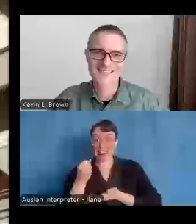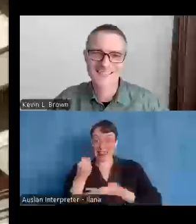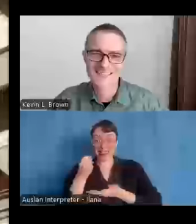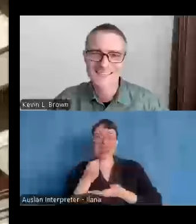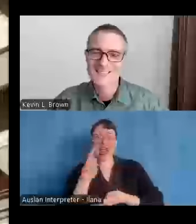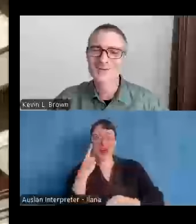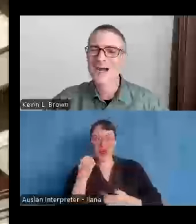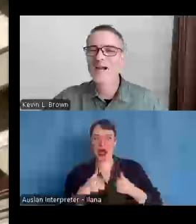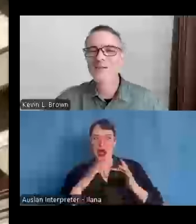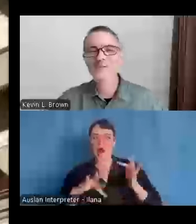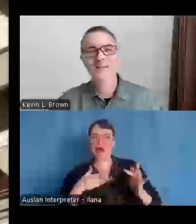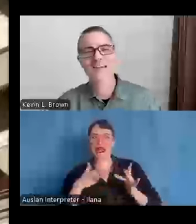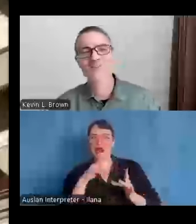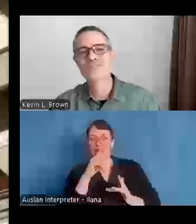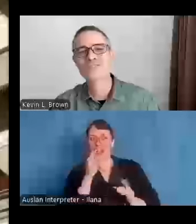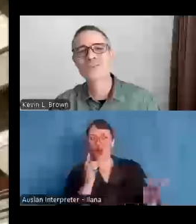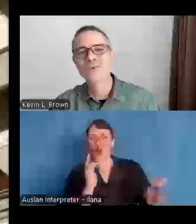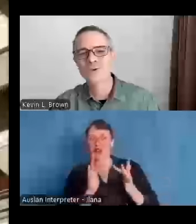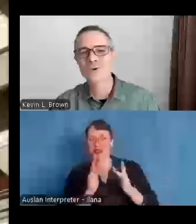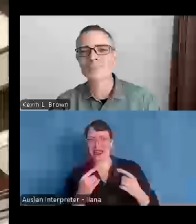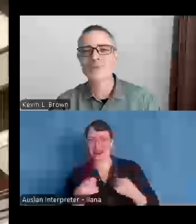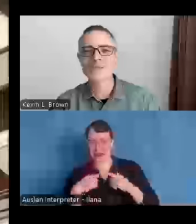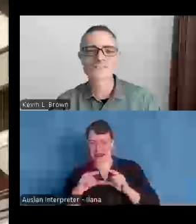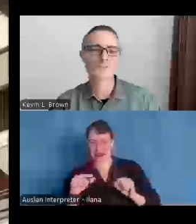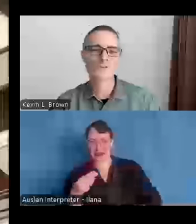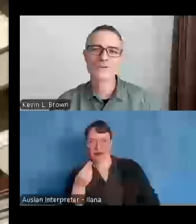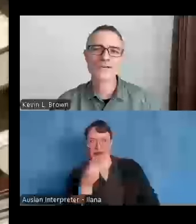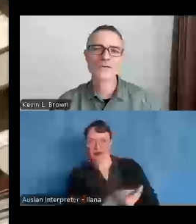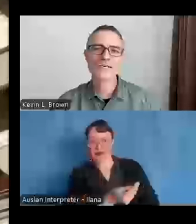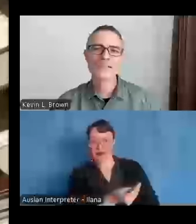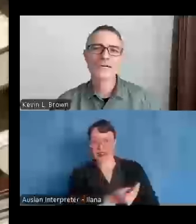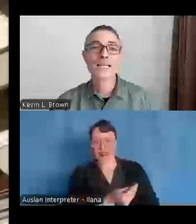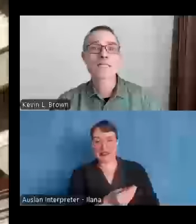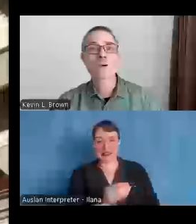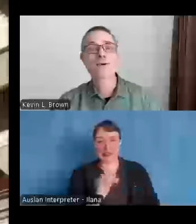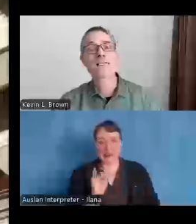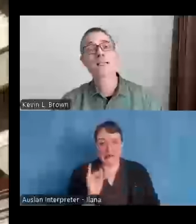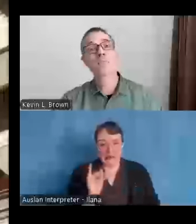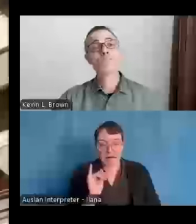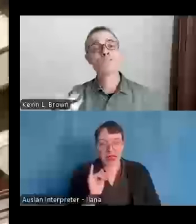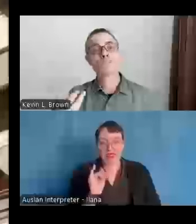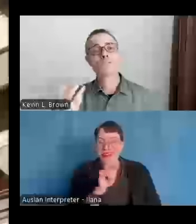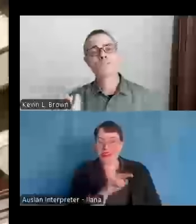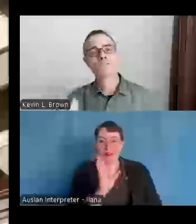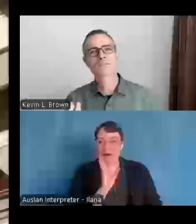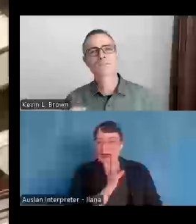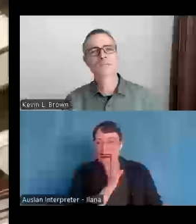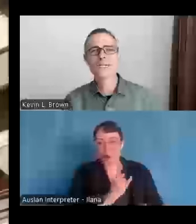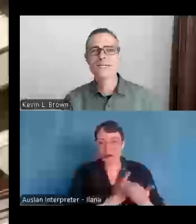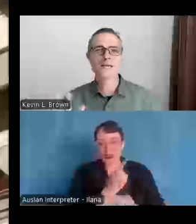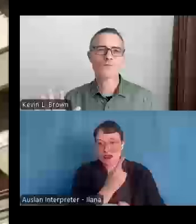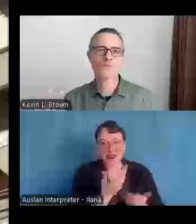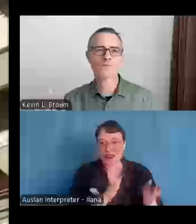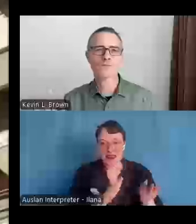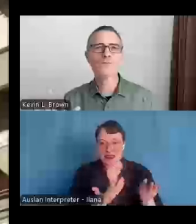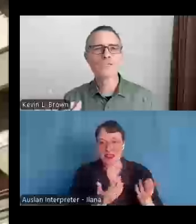touch. So ouch, right? It was just a brutal missed opportunity. And that's why we say that mission statements for any